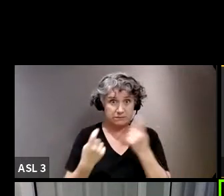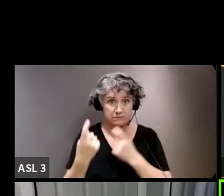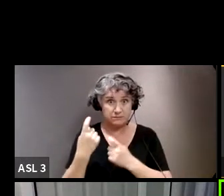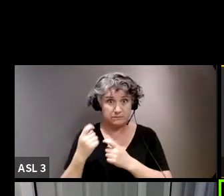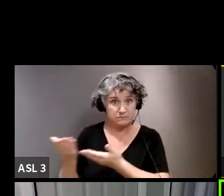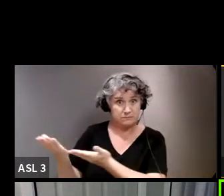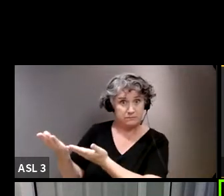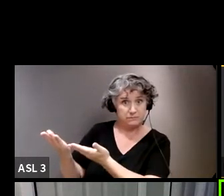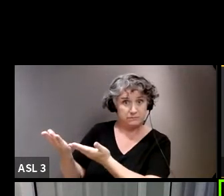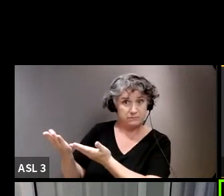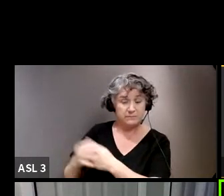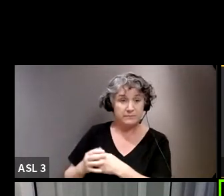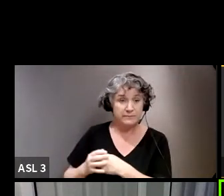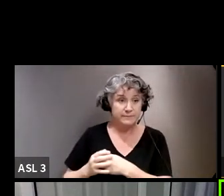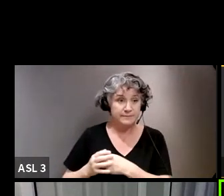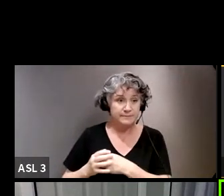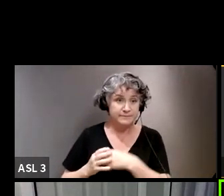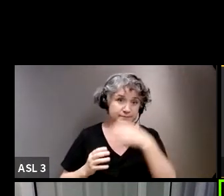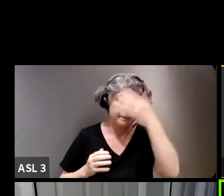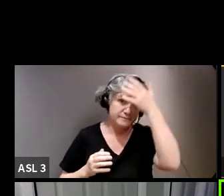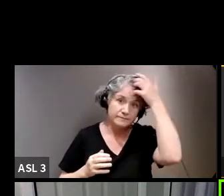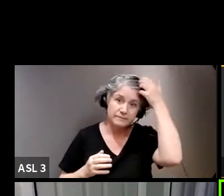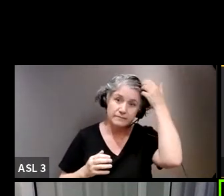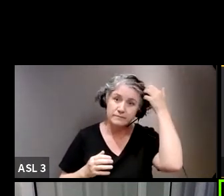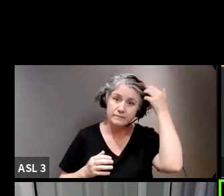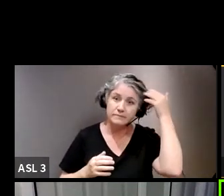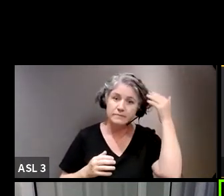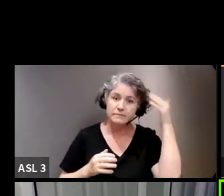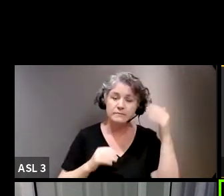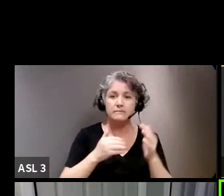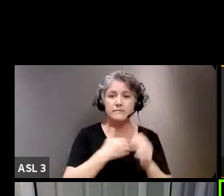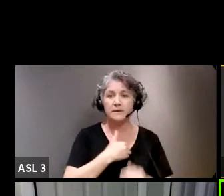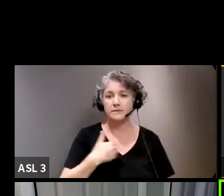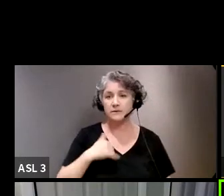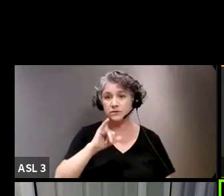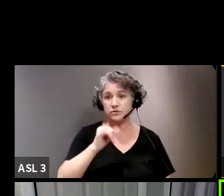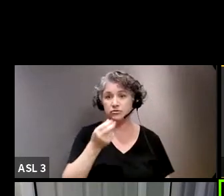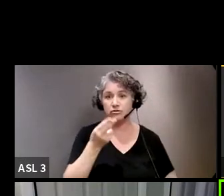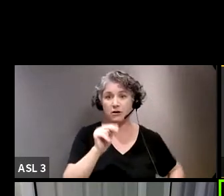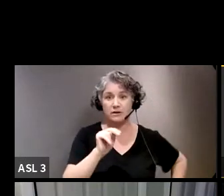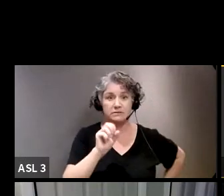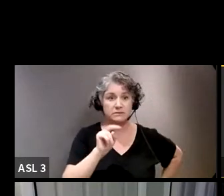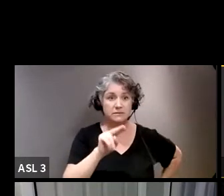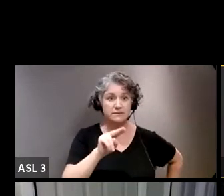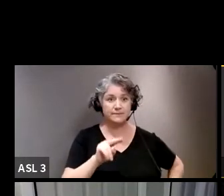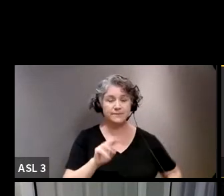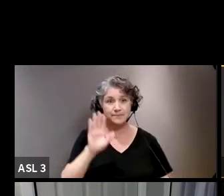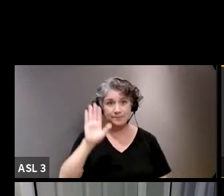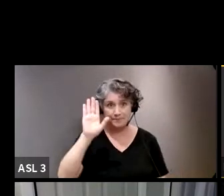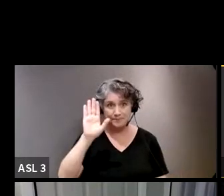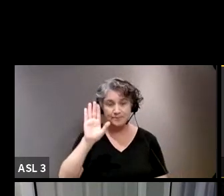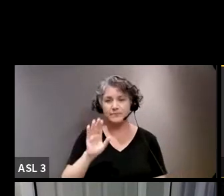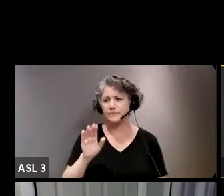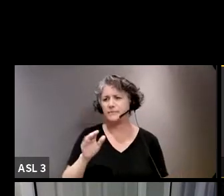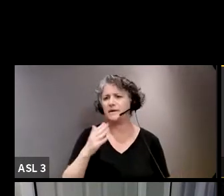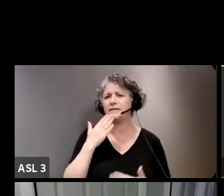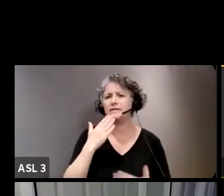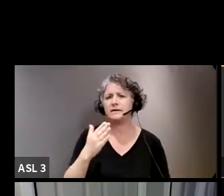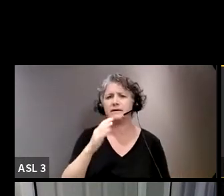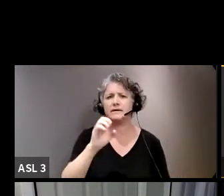questions uh yes remember johnson i just wanted to really just thank